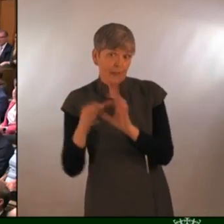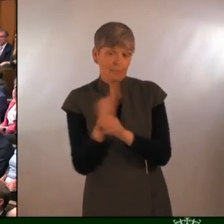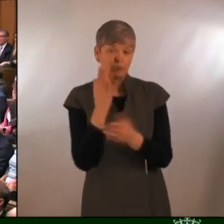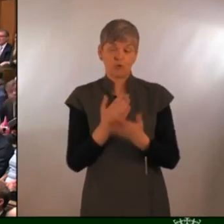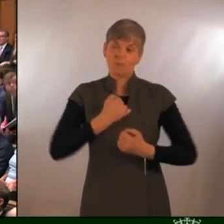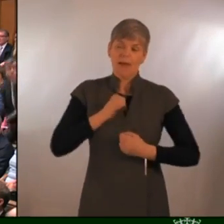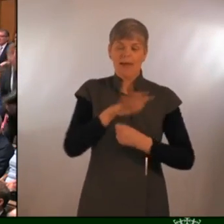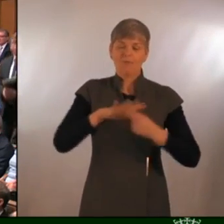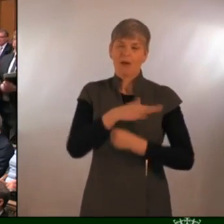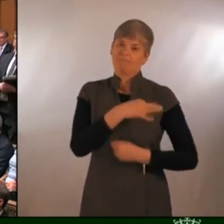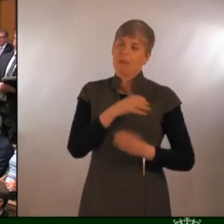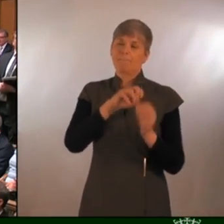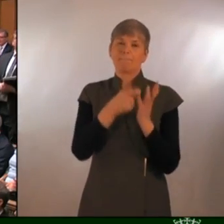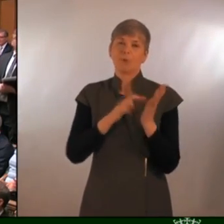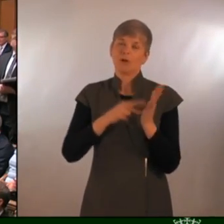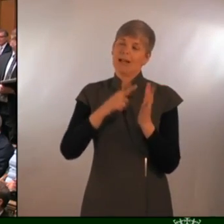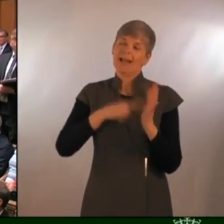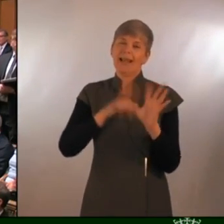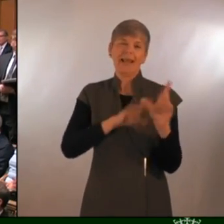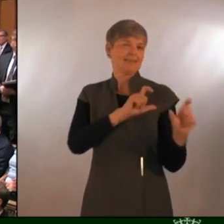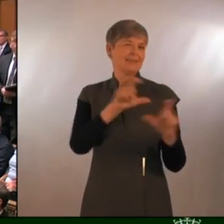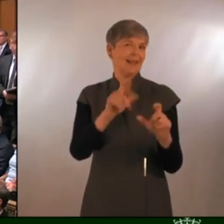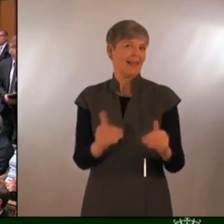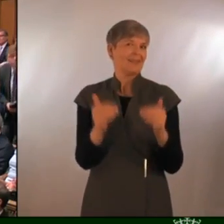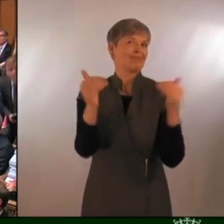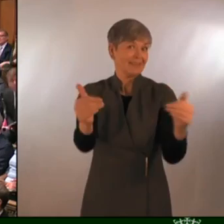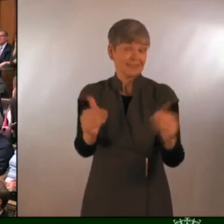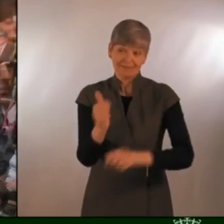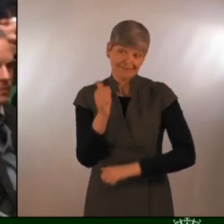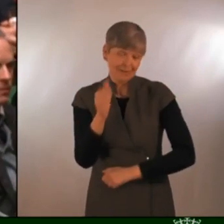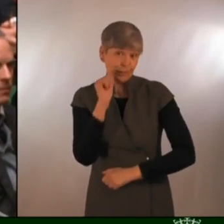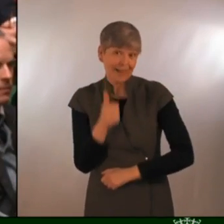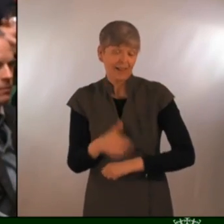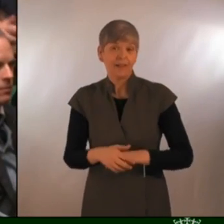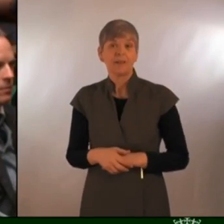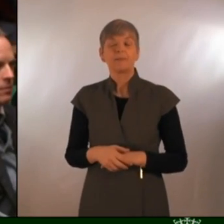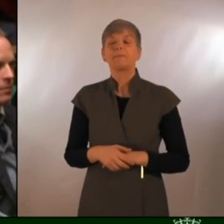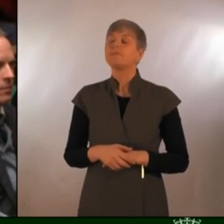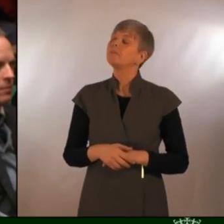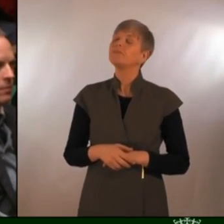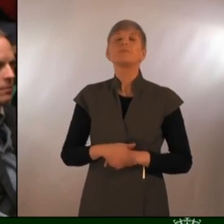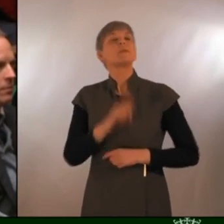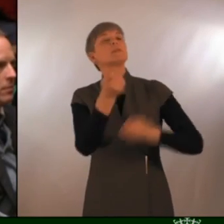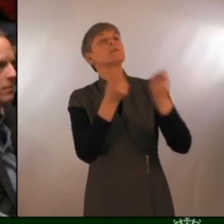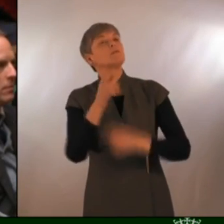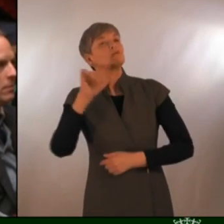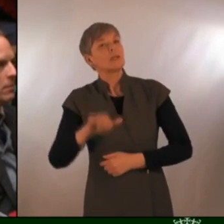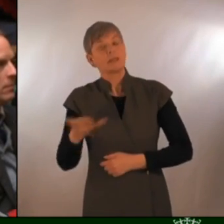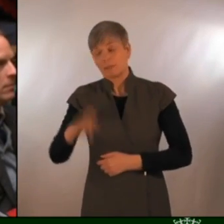revolutions? Yes, Mr Speaker, and that's why my right honourable friend, the Health Secretary, and I are determined to